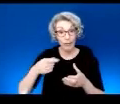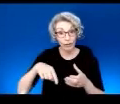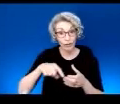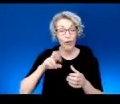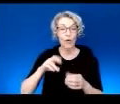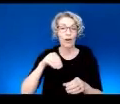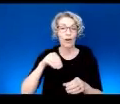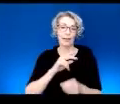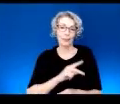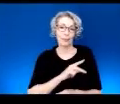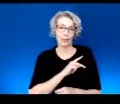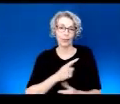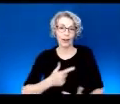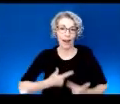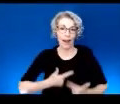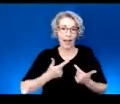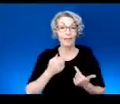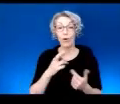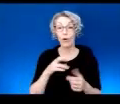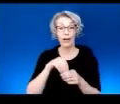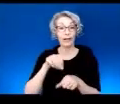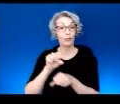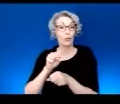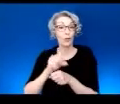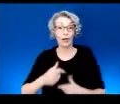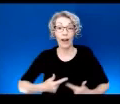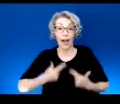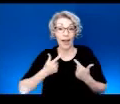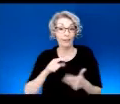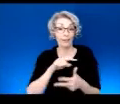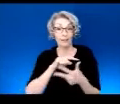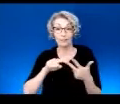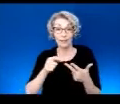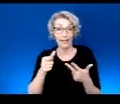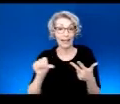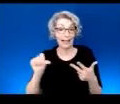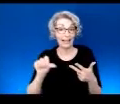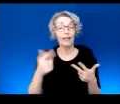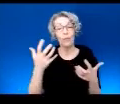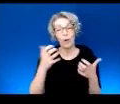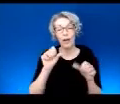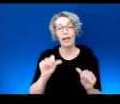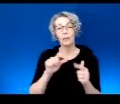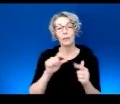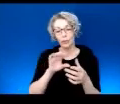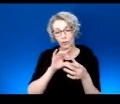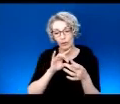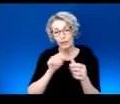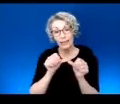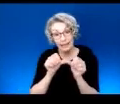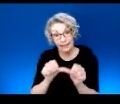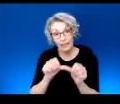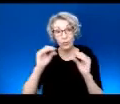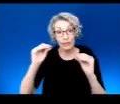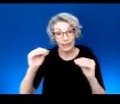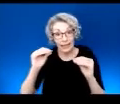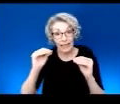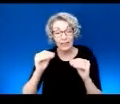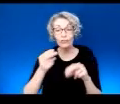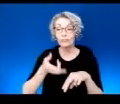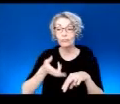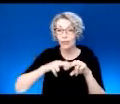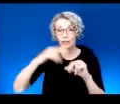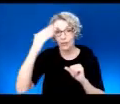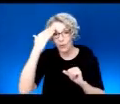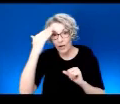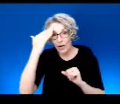own personal life or in my work life. I want to be able to continue teaching, bringing awareness,